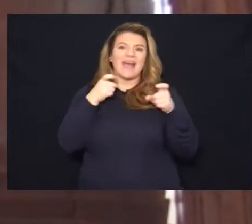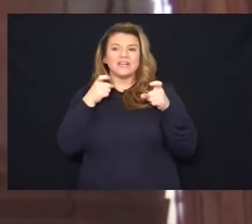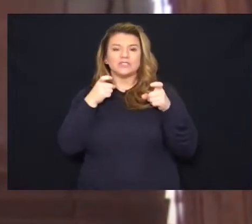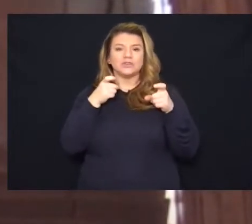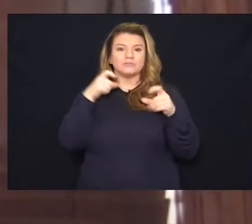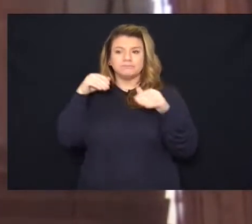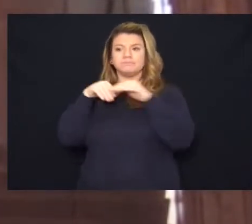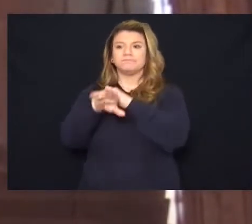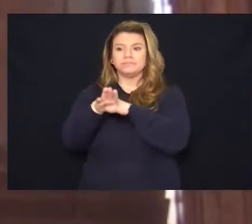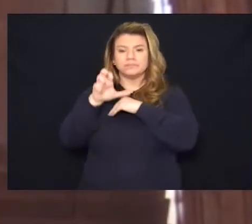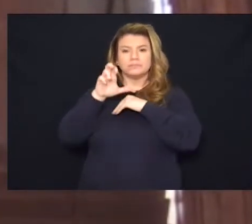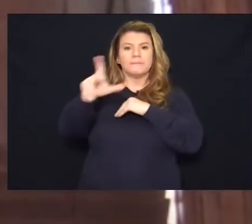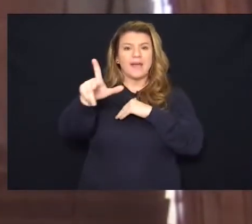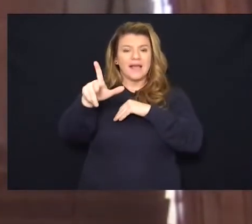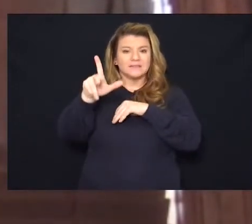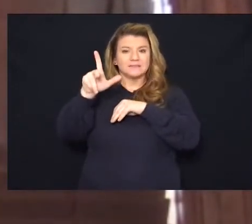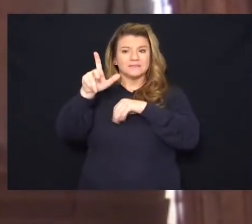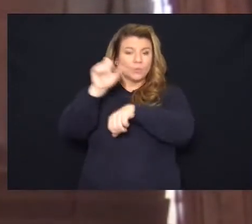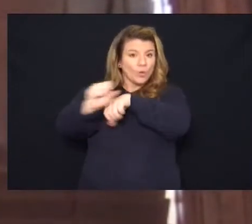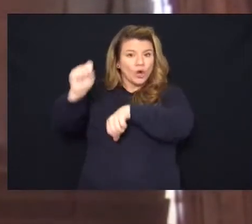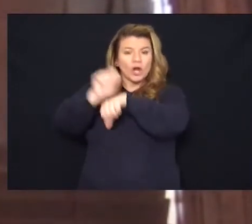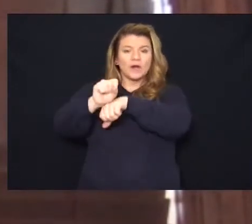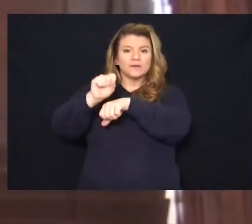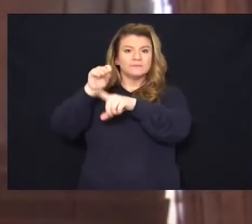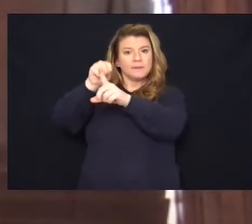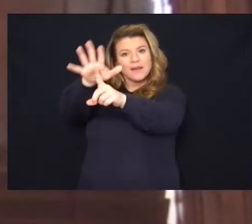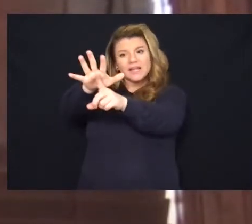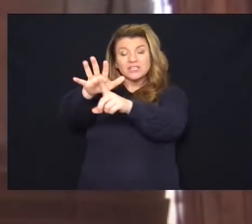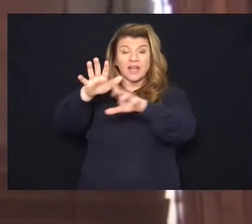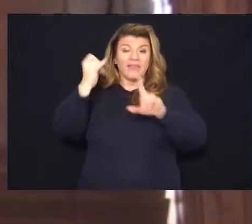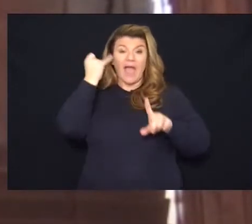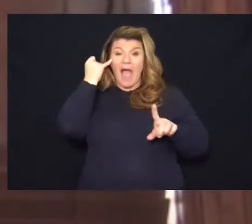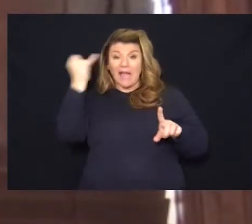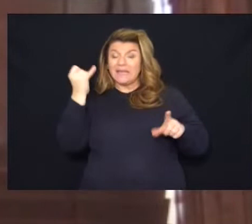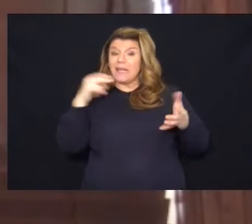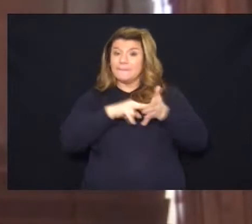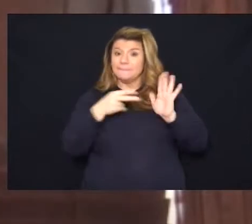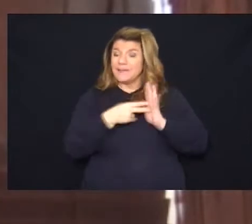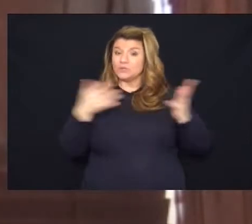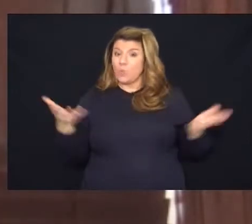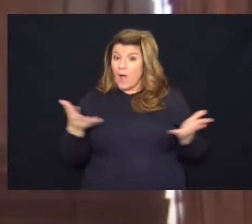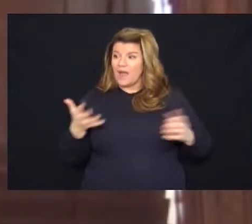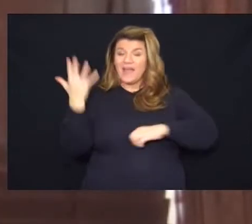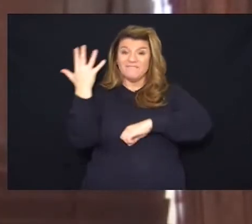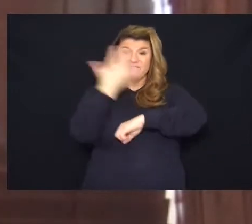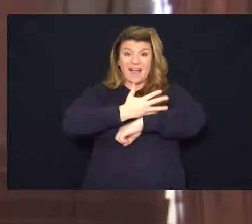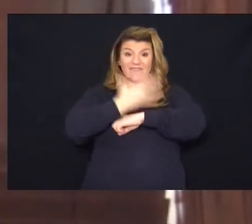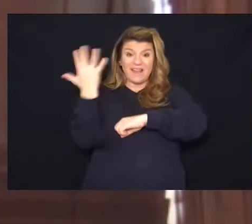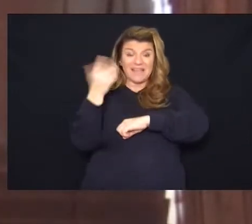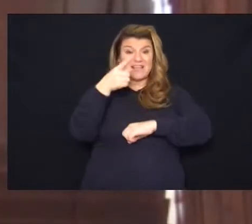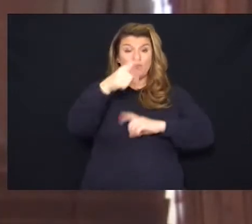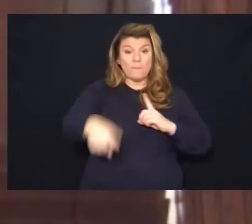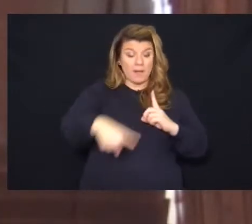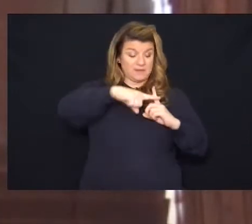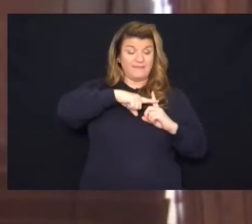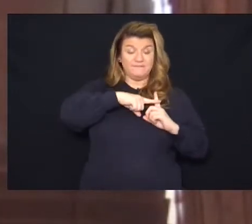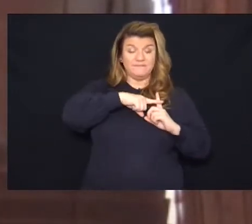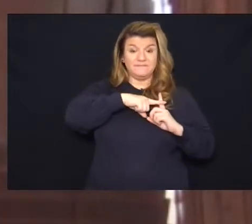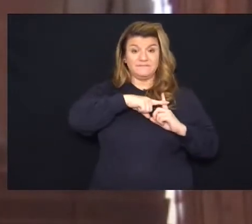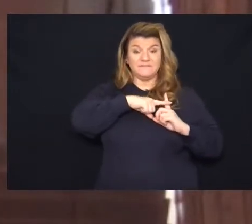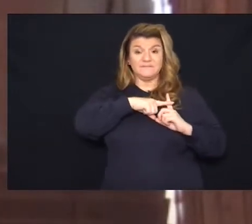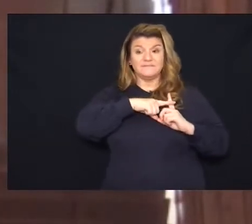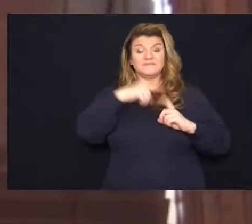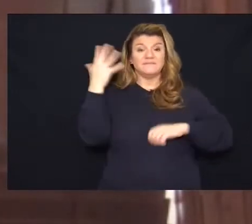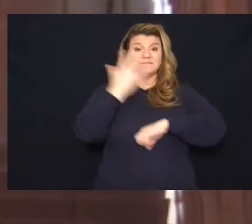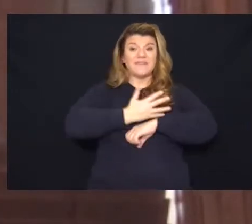the population for people, and the idea is at 5 days, if you're positive, you have 5 days,